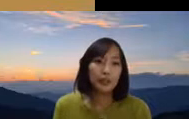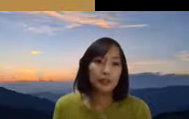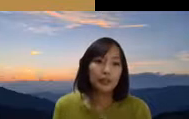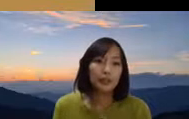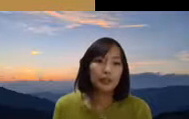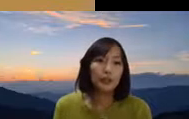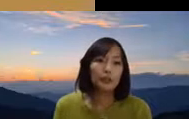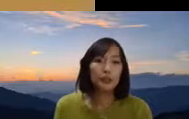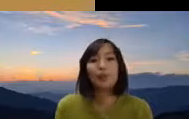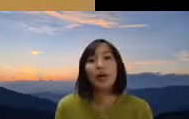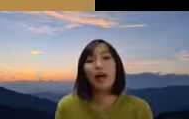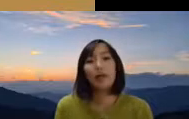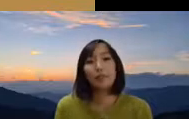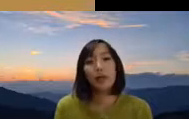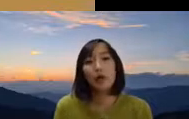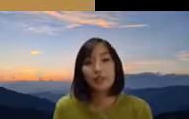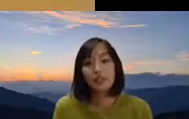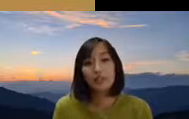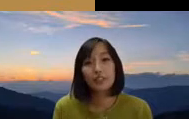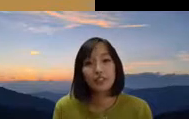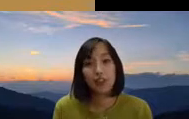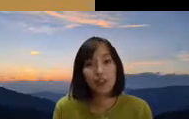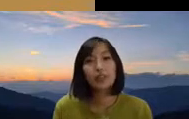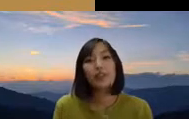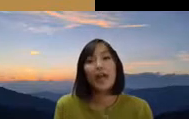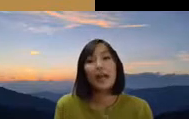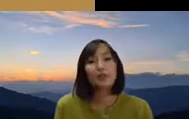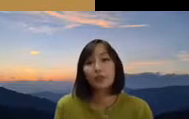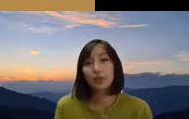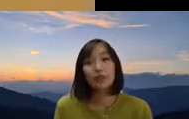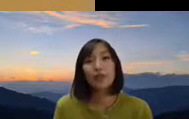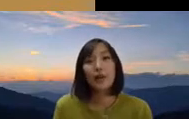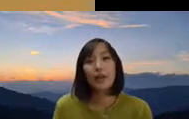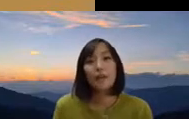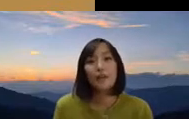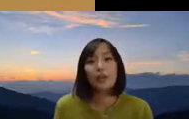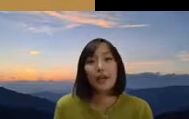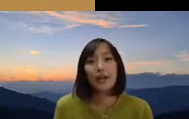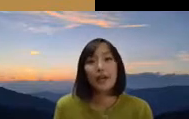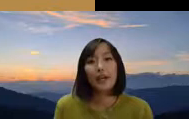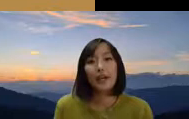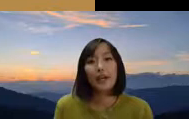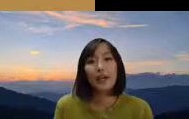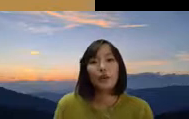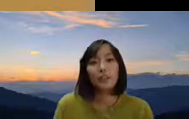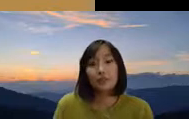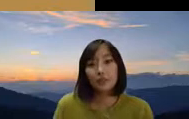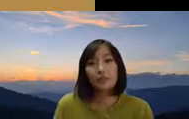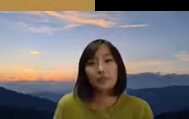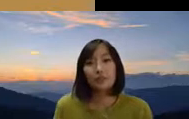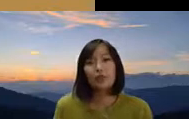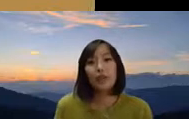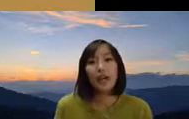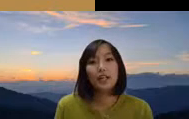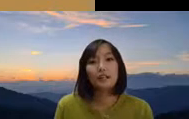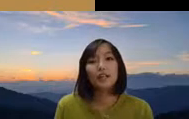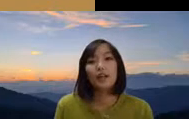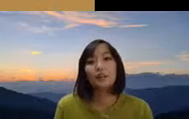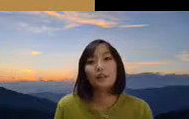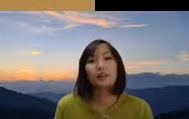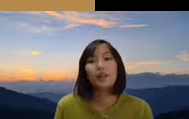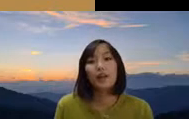Today, we will not be going over what the high impact common services are. As you may know, we have seen these services over